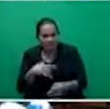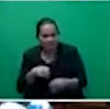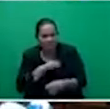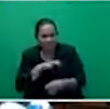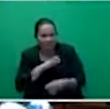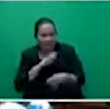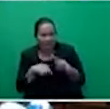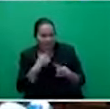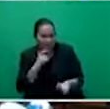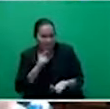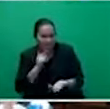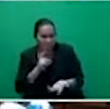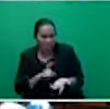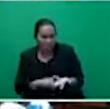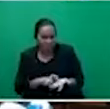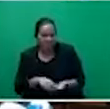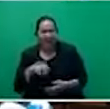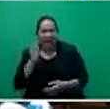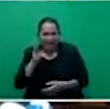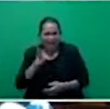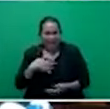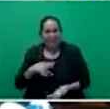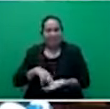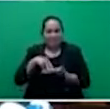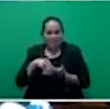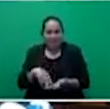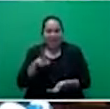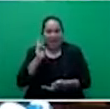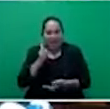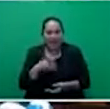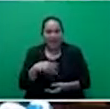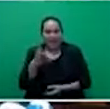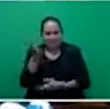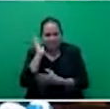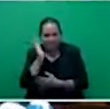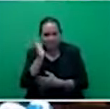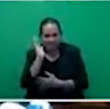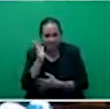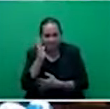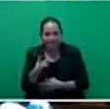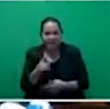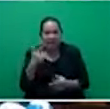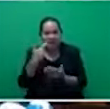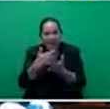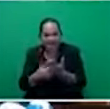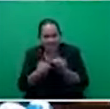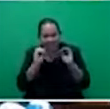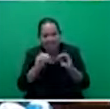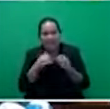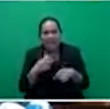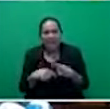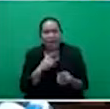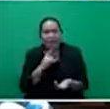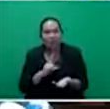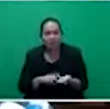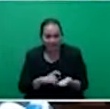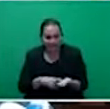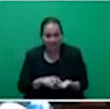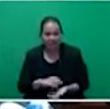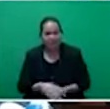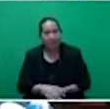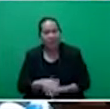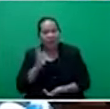I have to go and do this sort of, 101 kind of lesson on debt. We have said it many times, and Mr. Speaker, and I'll repeat